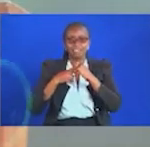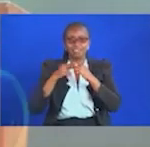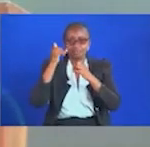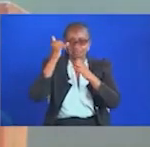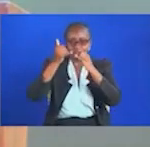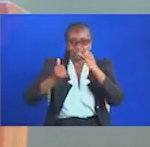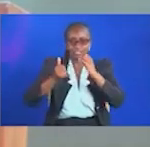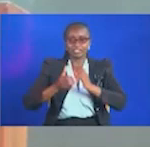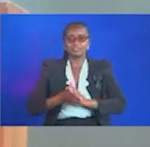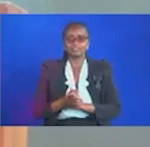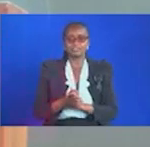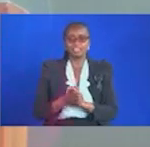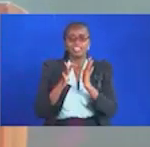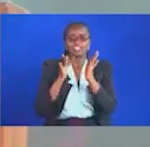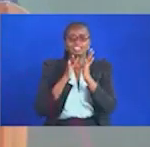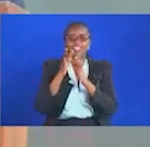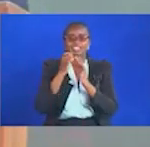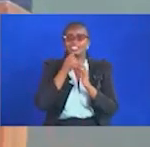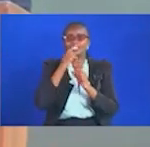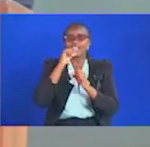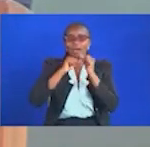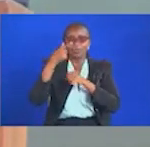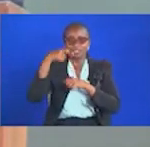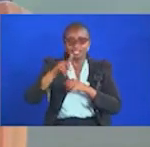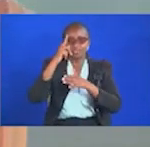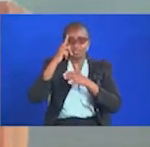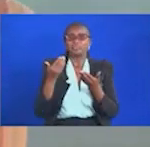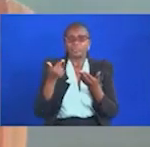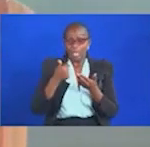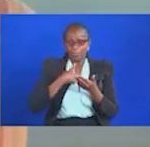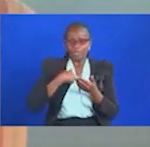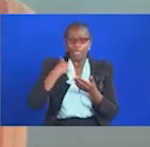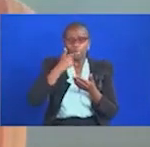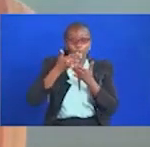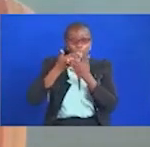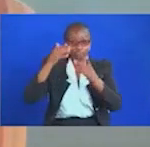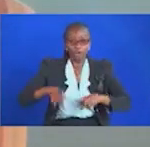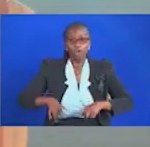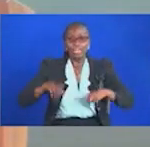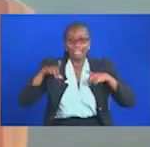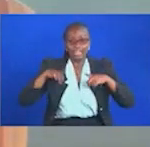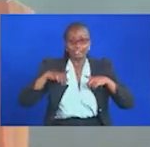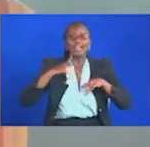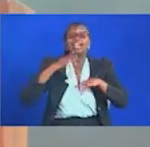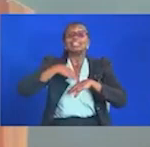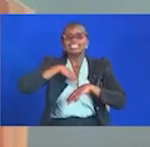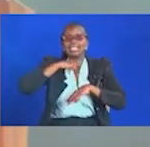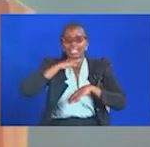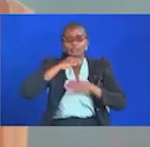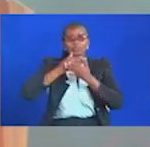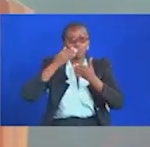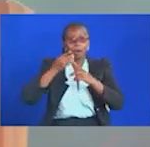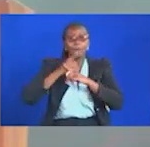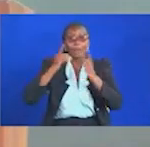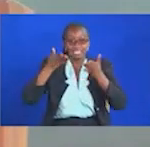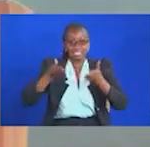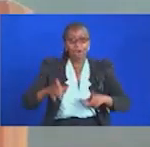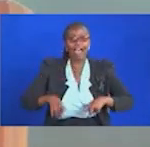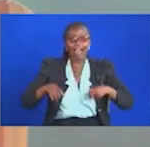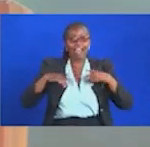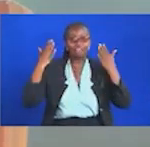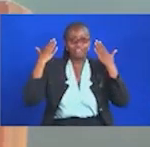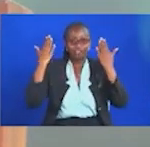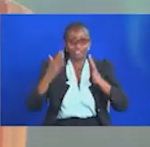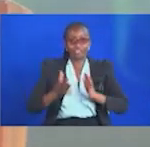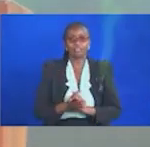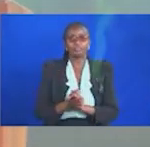Finally, Jesus said about himself in John, was dead, and I am alive